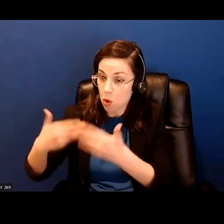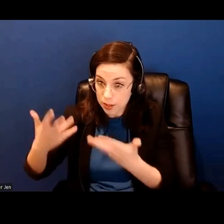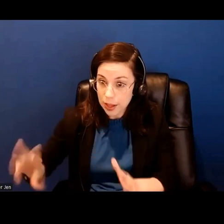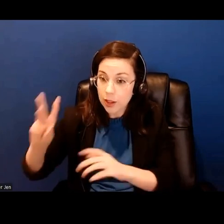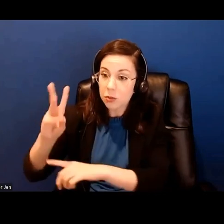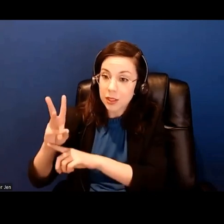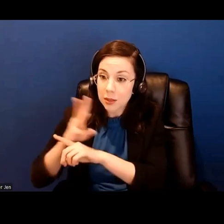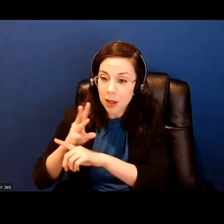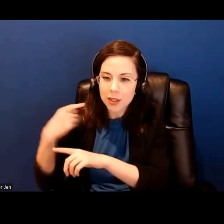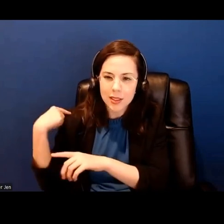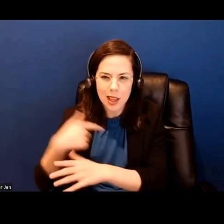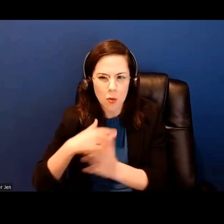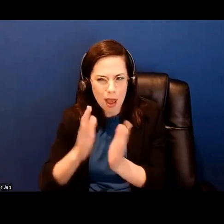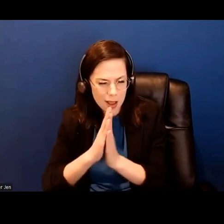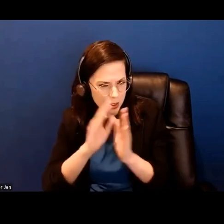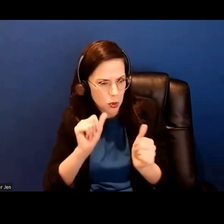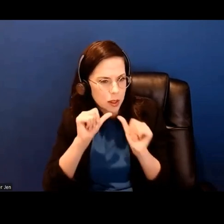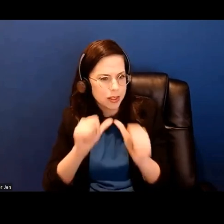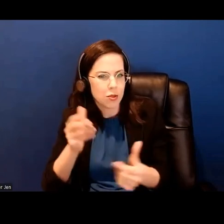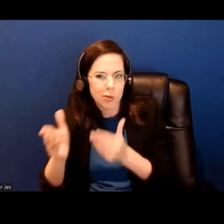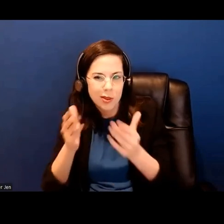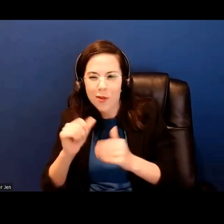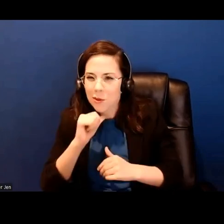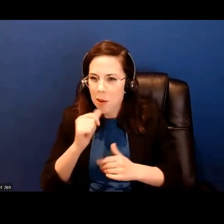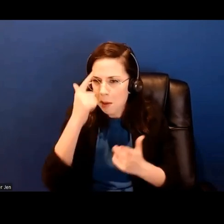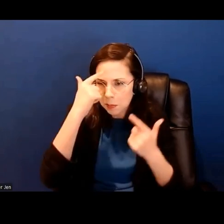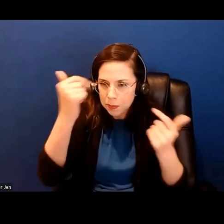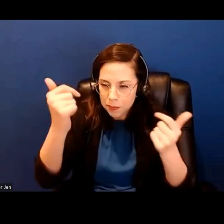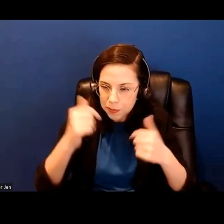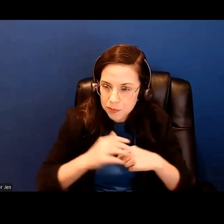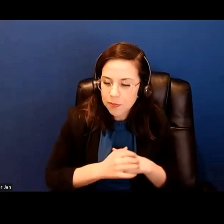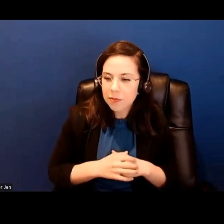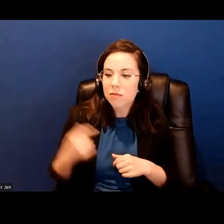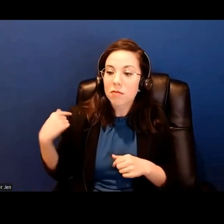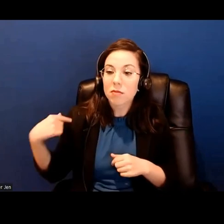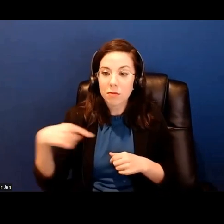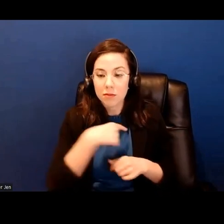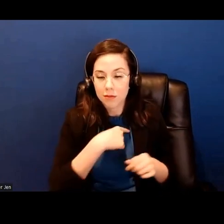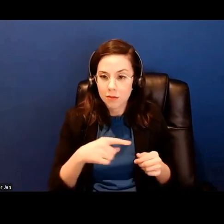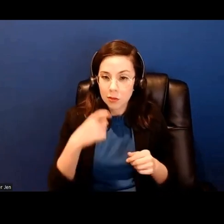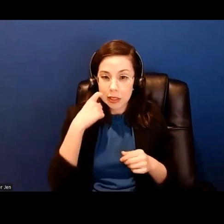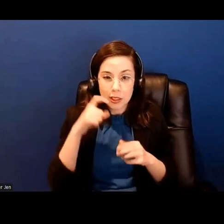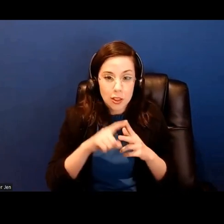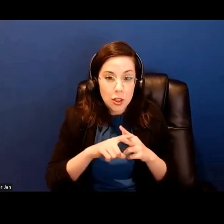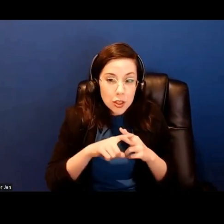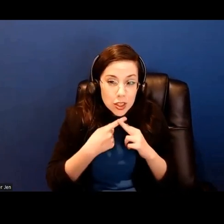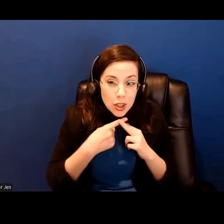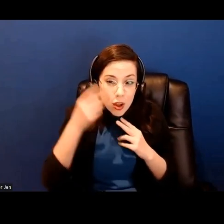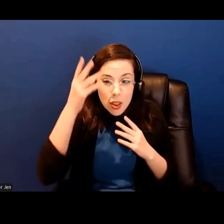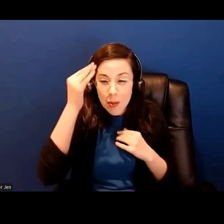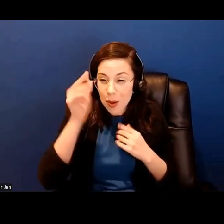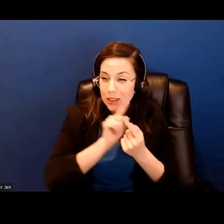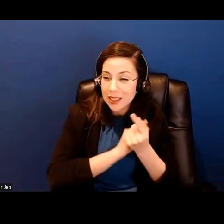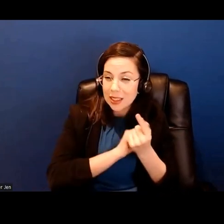open invitation to continue to engage in the services. We just also are beginning to implement the possibility of some individual trauma